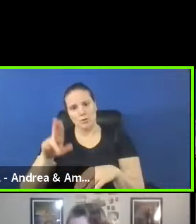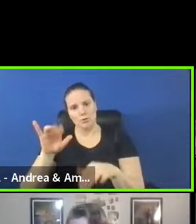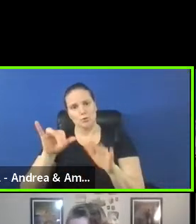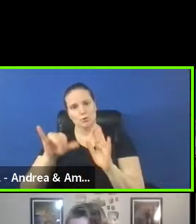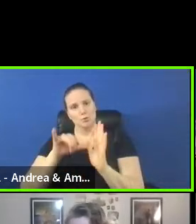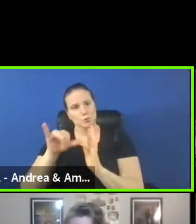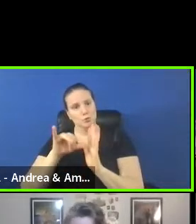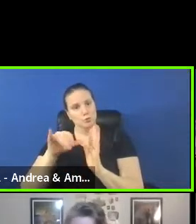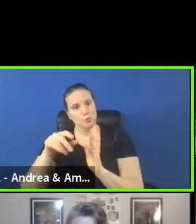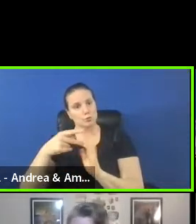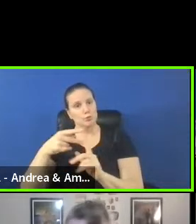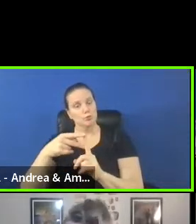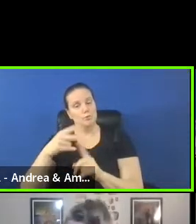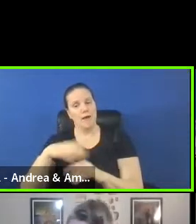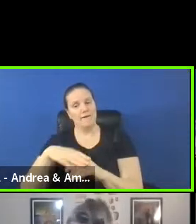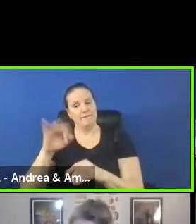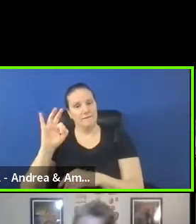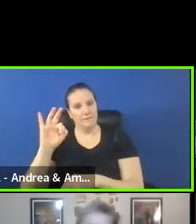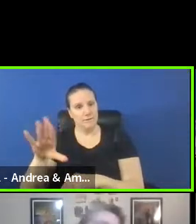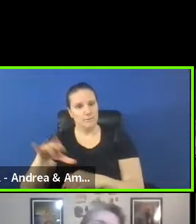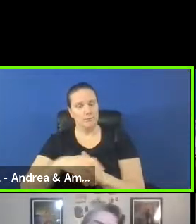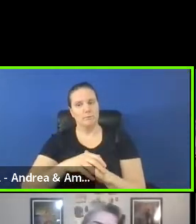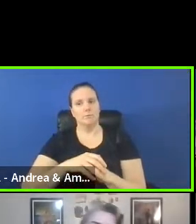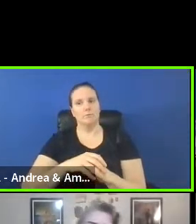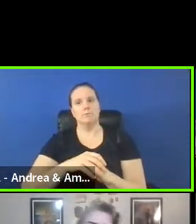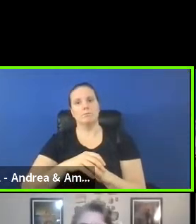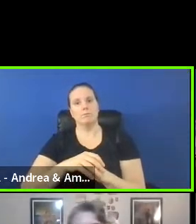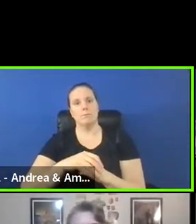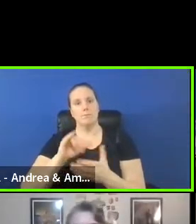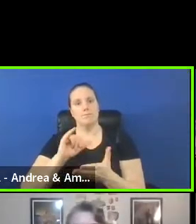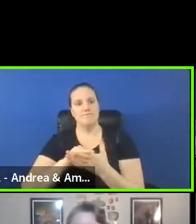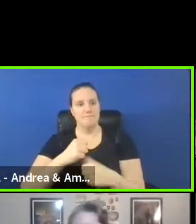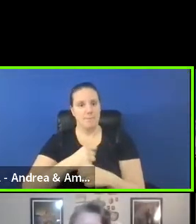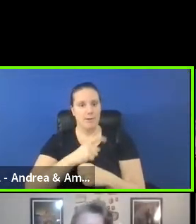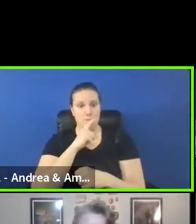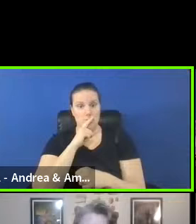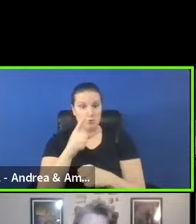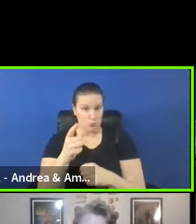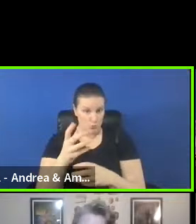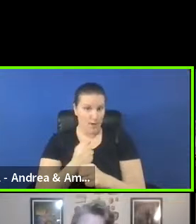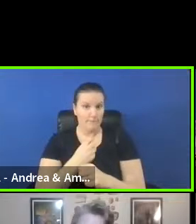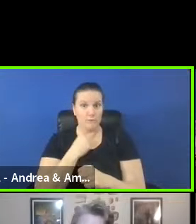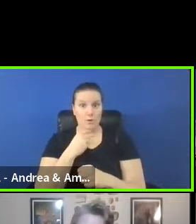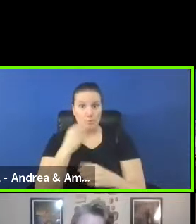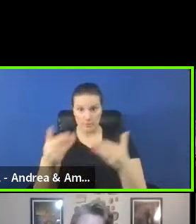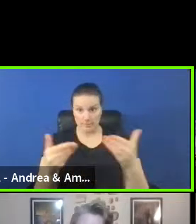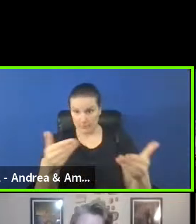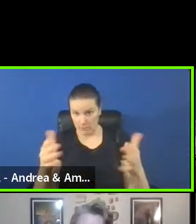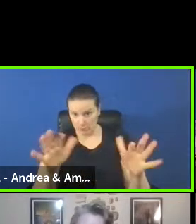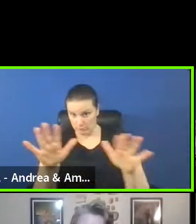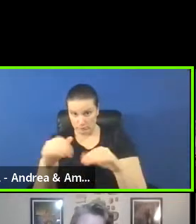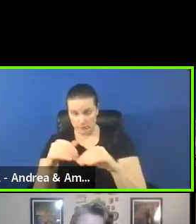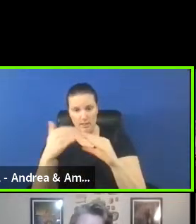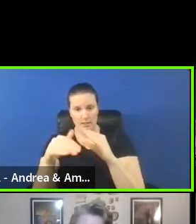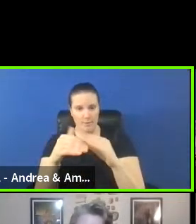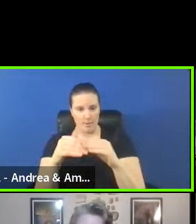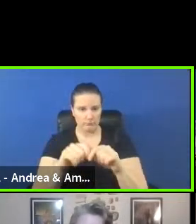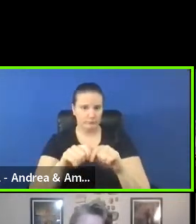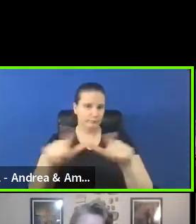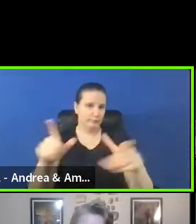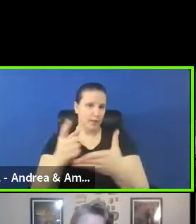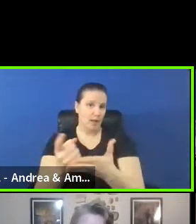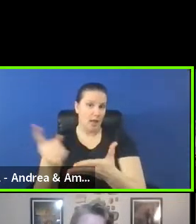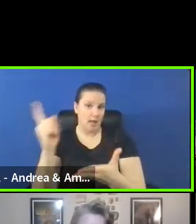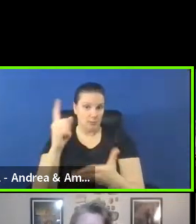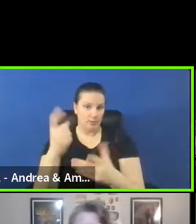Facebook. And just wanted to make sure that you all got a verbal invitation as well as the email invitation that you got last